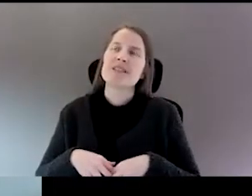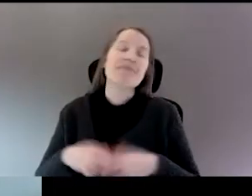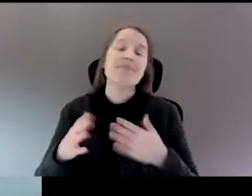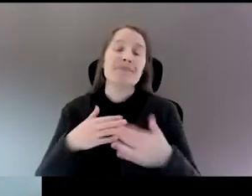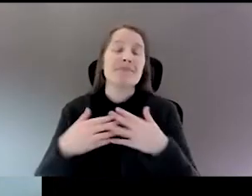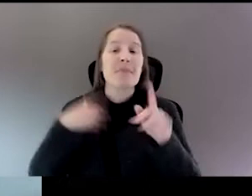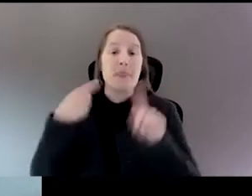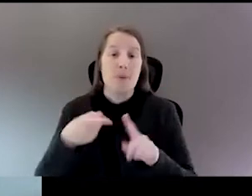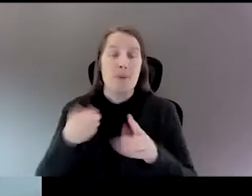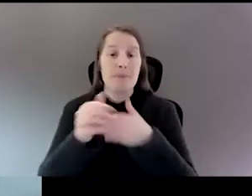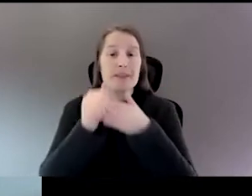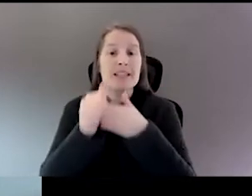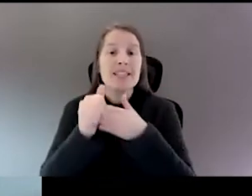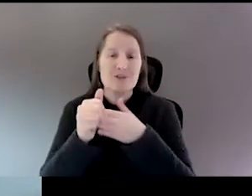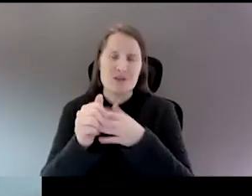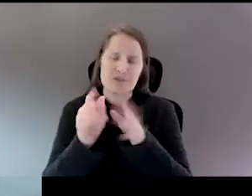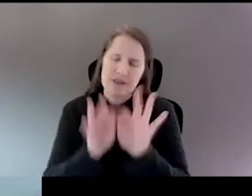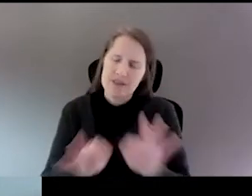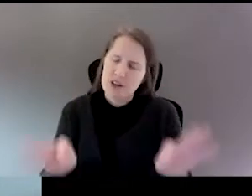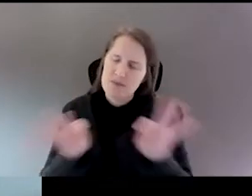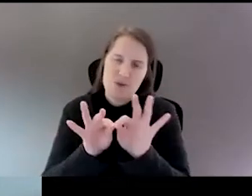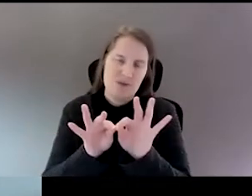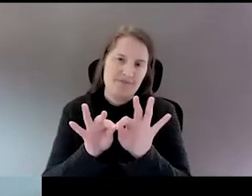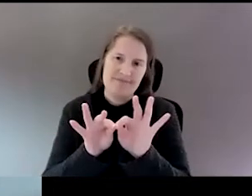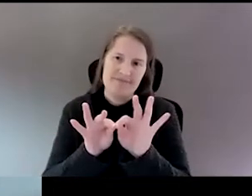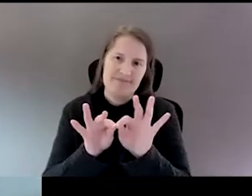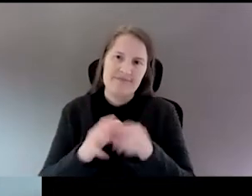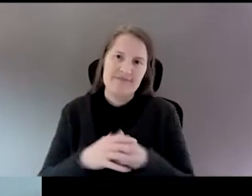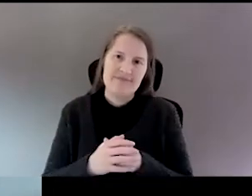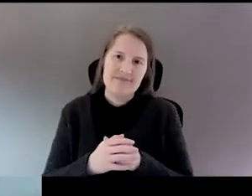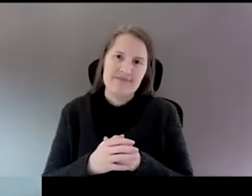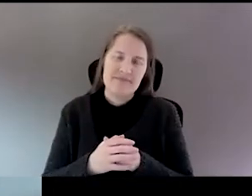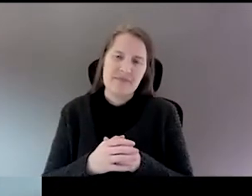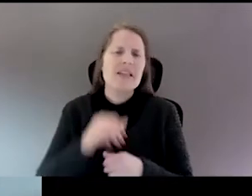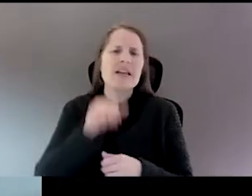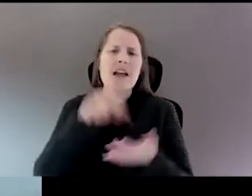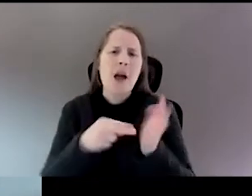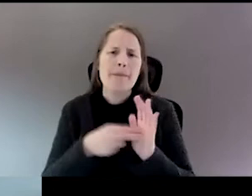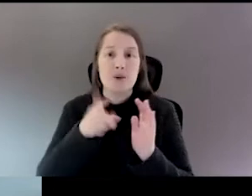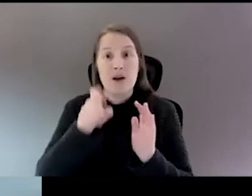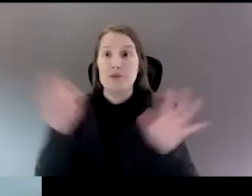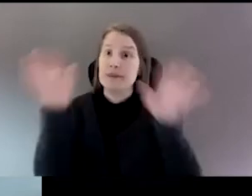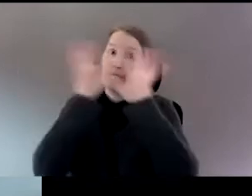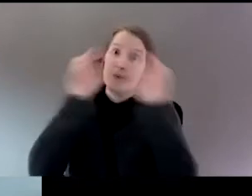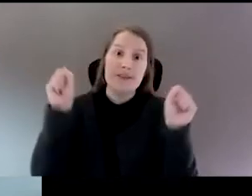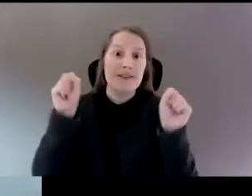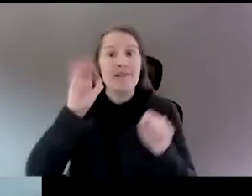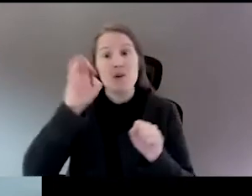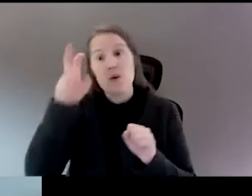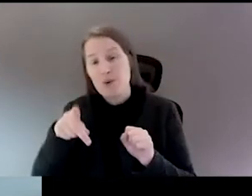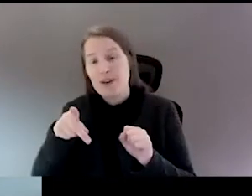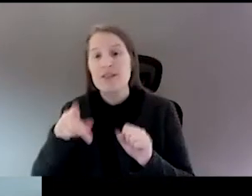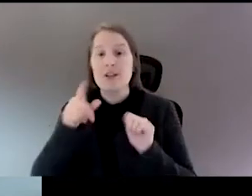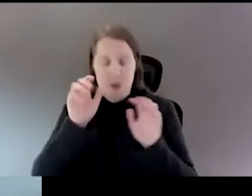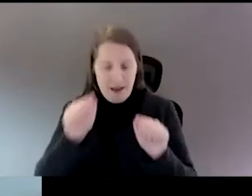so important. And how do we do it? It doesn't mean that you have to be the president of the corporation. You can be a leader in so